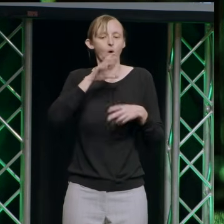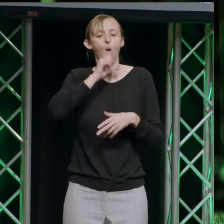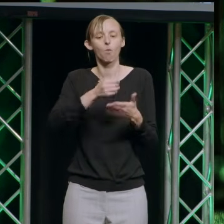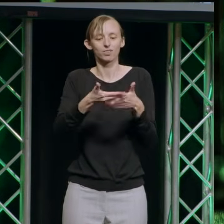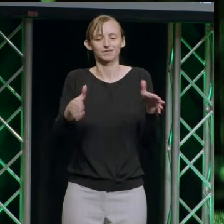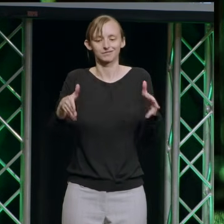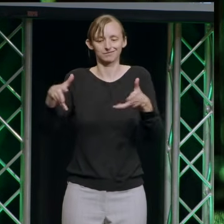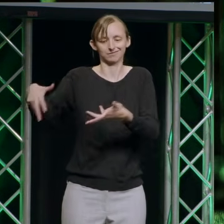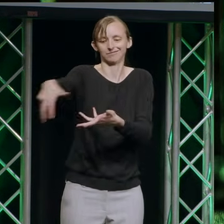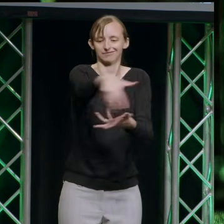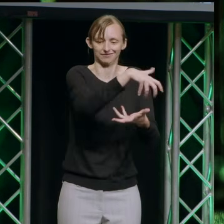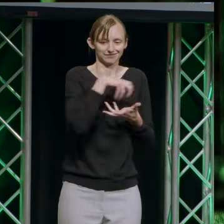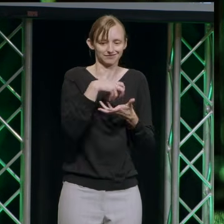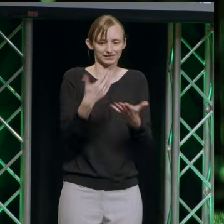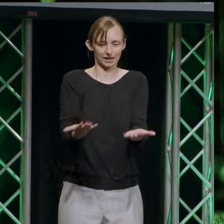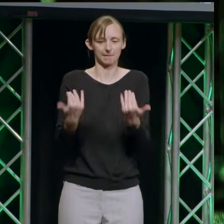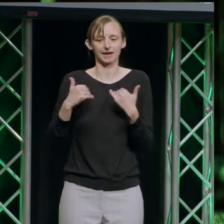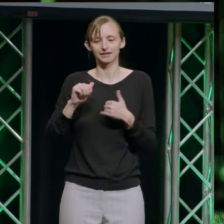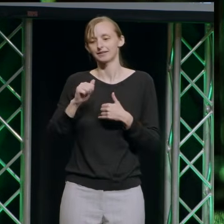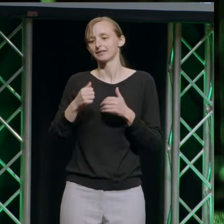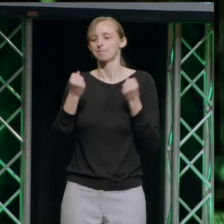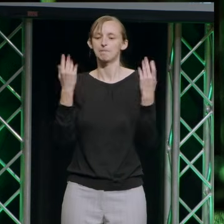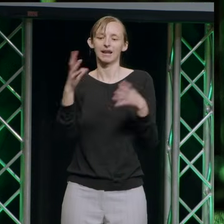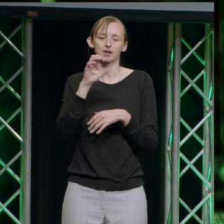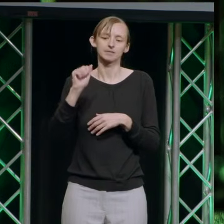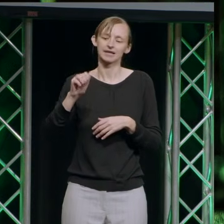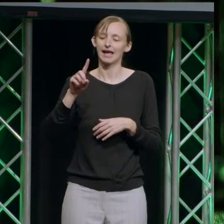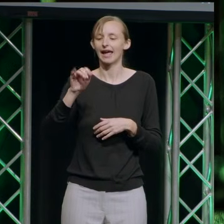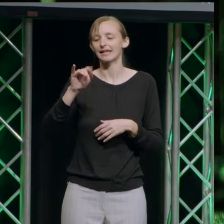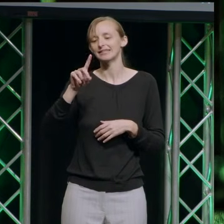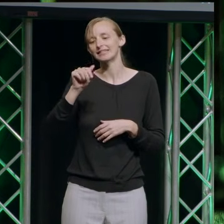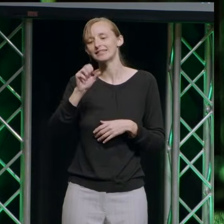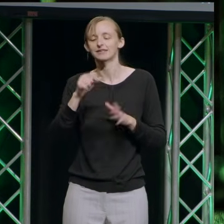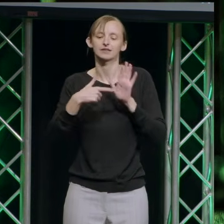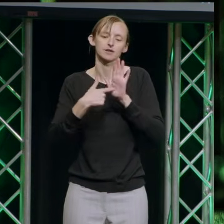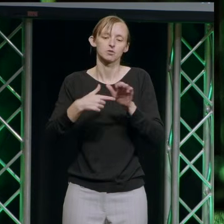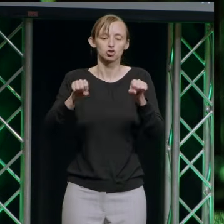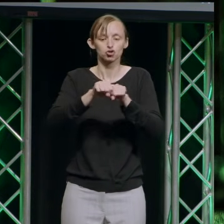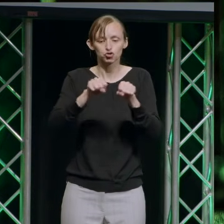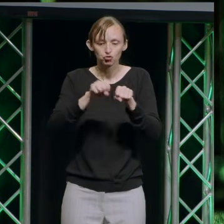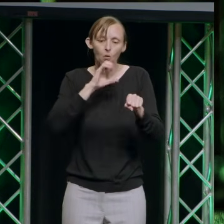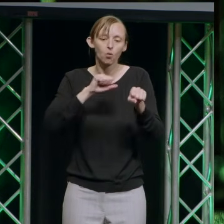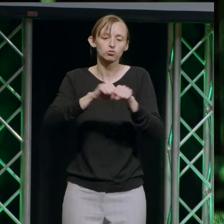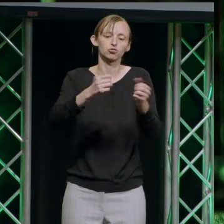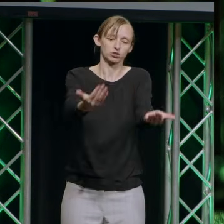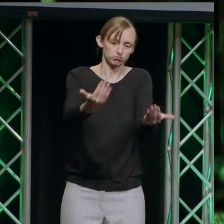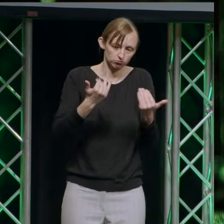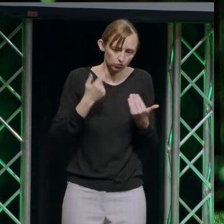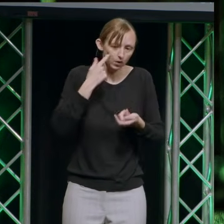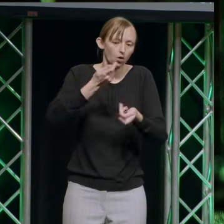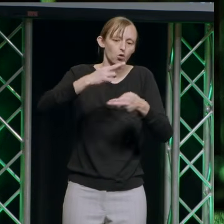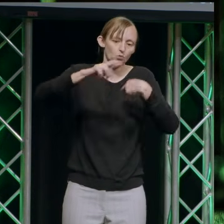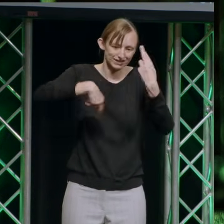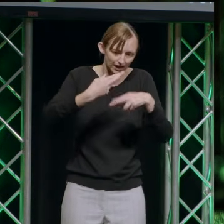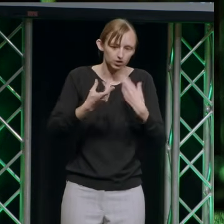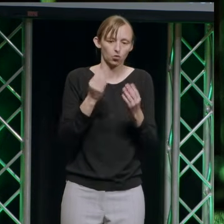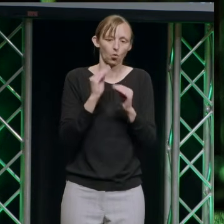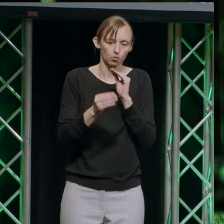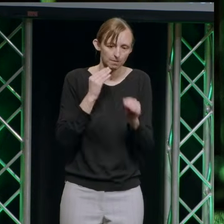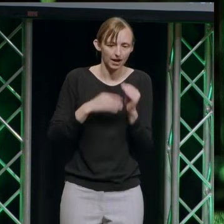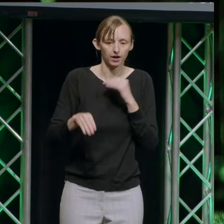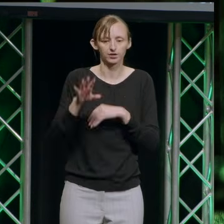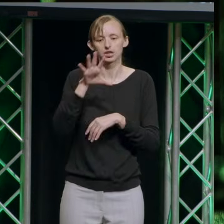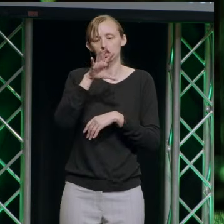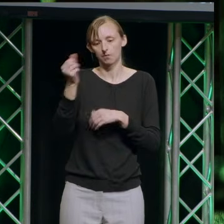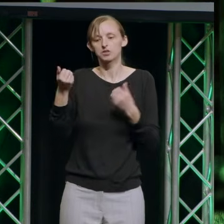brands, for example, Adidas is saying, come back, give us your shoes, we will recycle them, or we will repair them and send them back. And so brands are making a lot